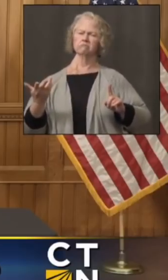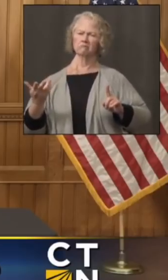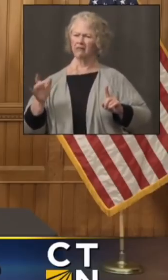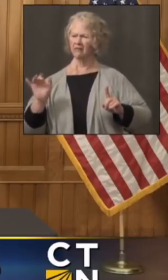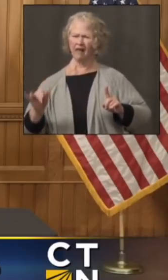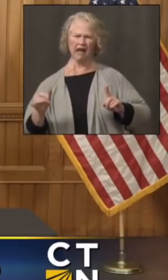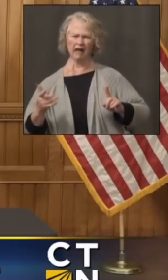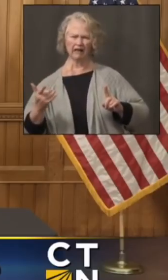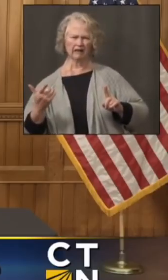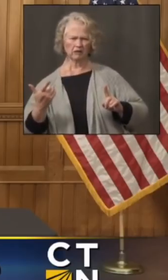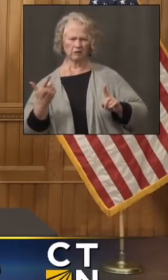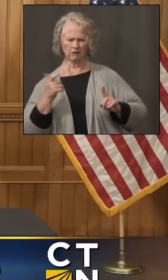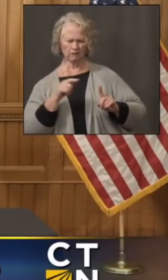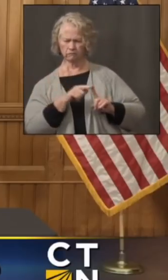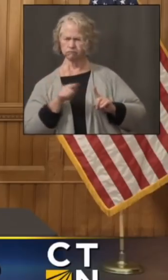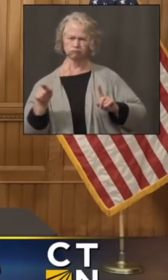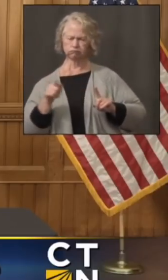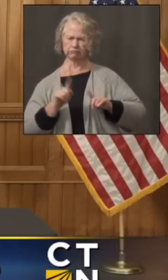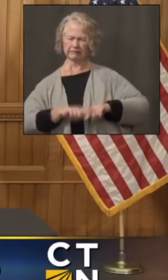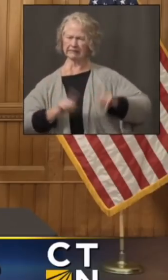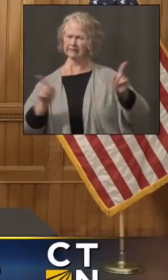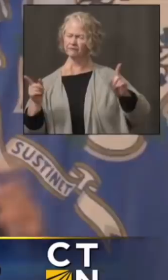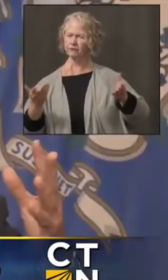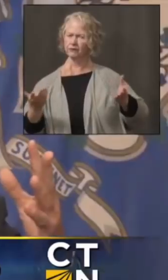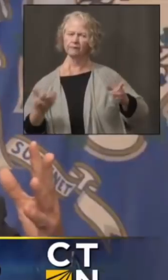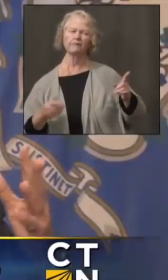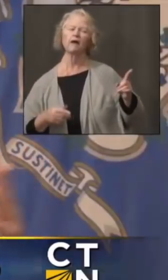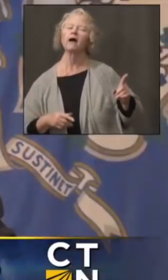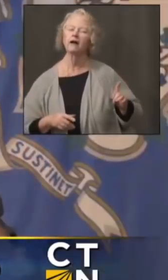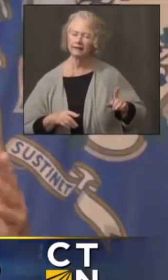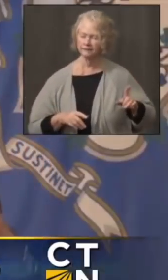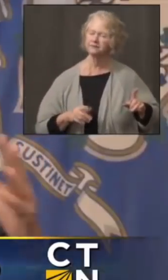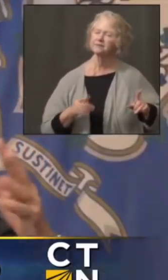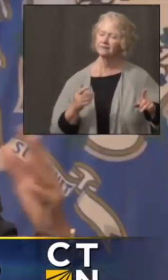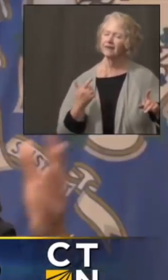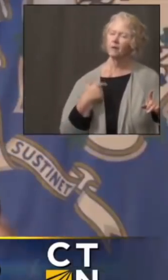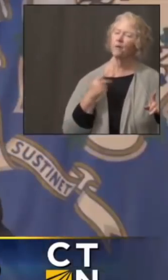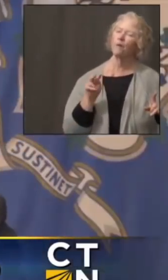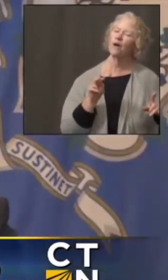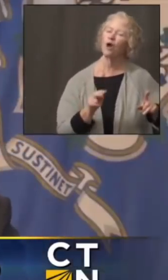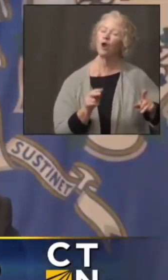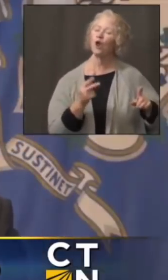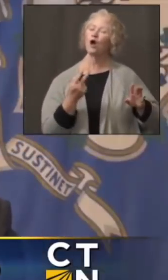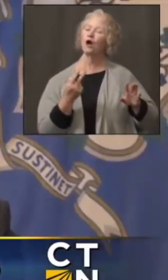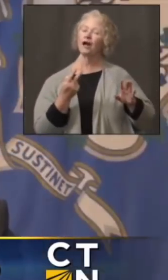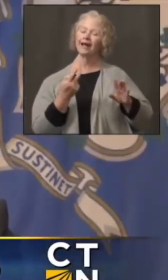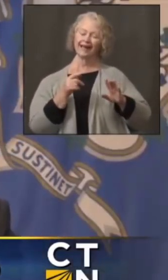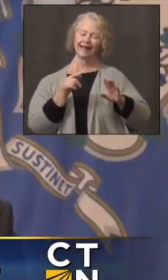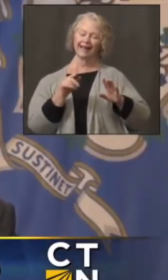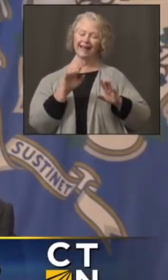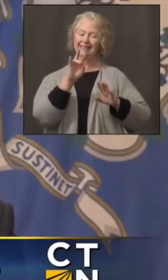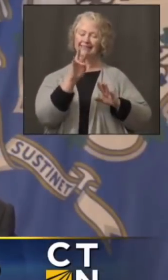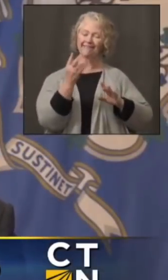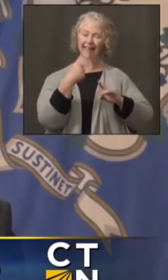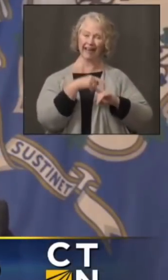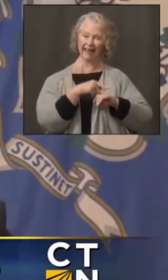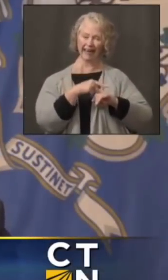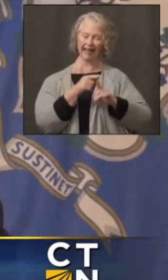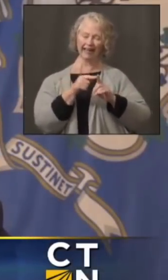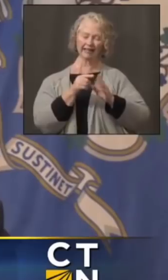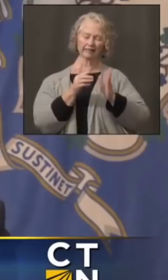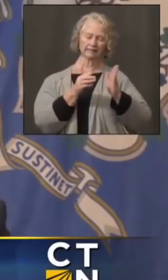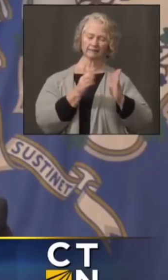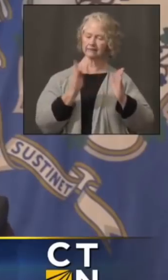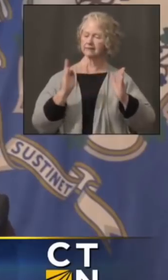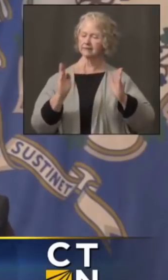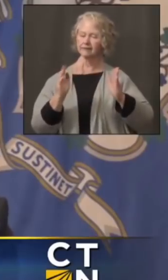like you're seeing something differently? Everybody has a different 7-day start and end dates so that those numbers are around.